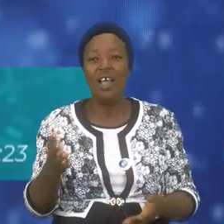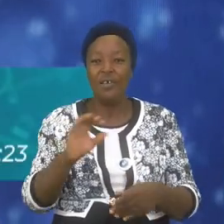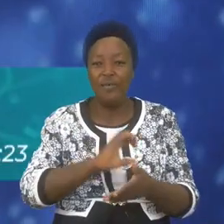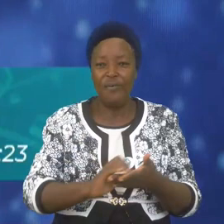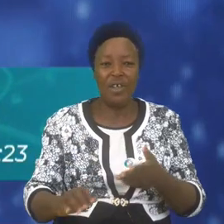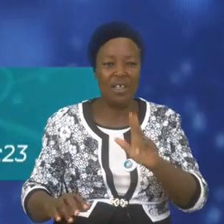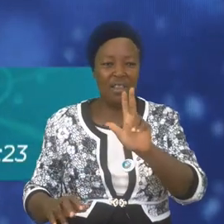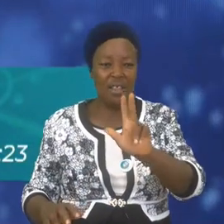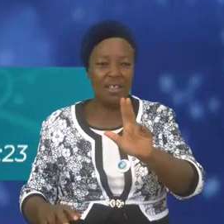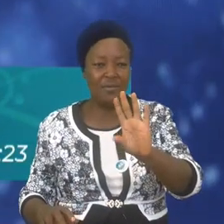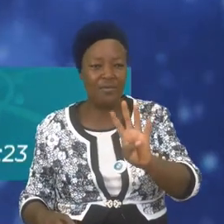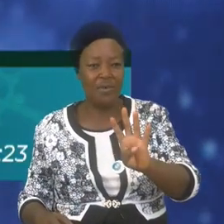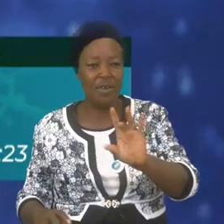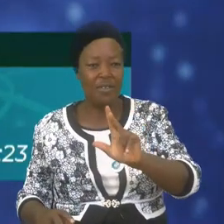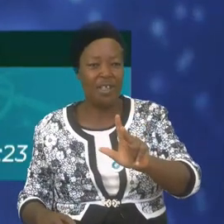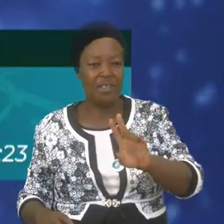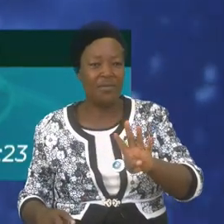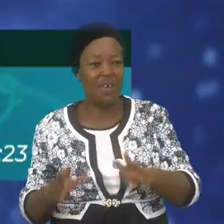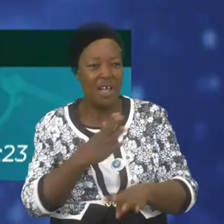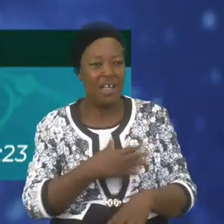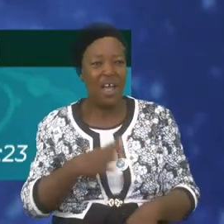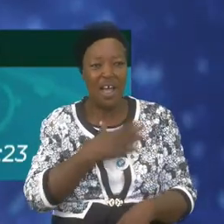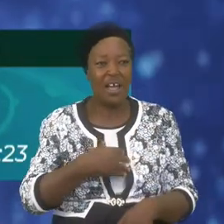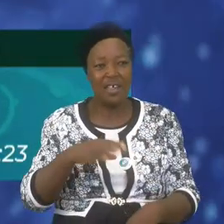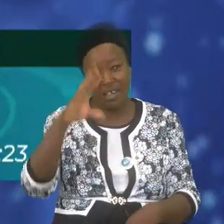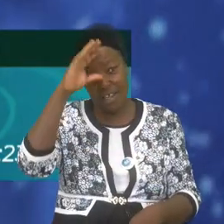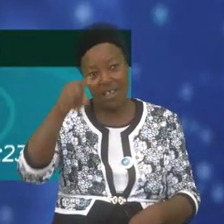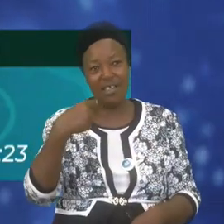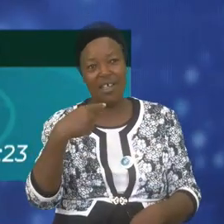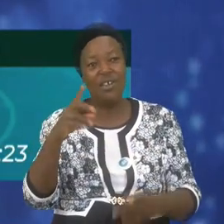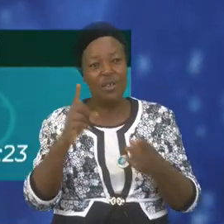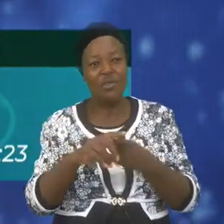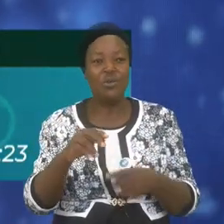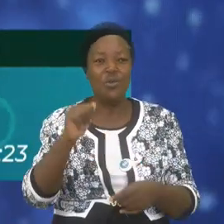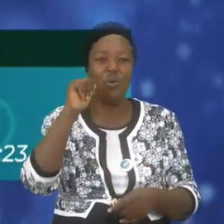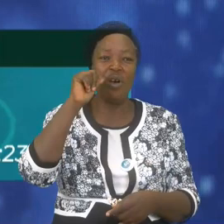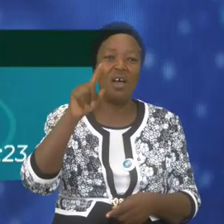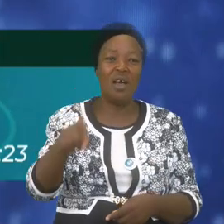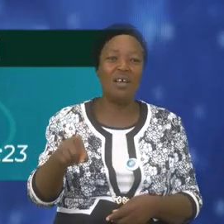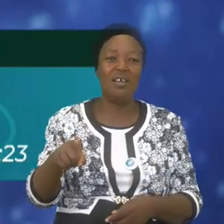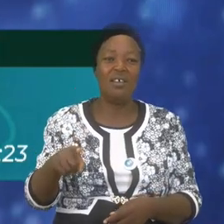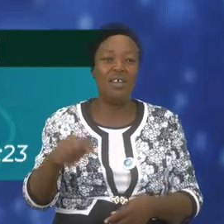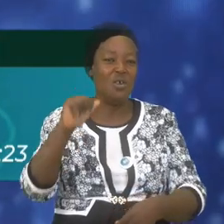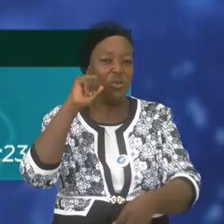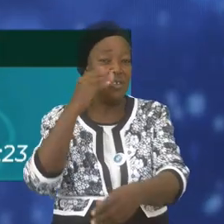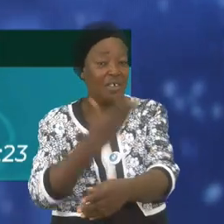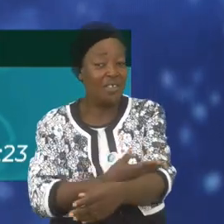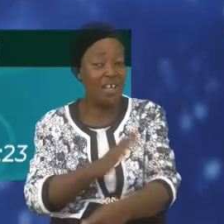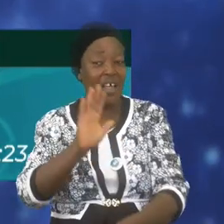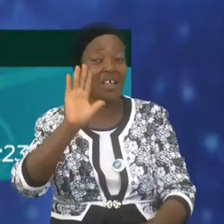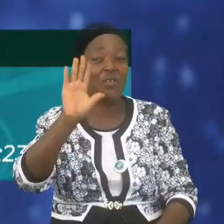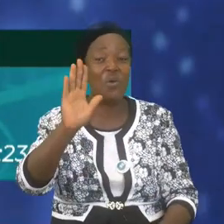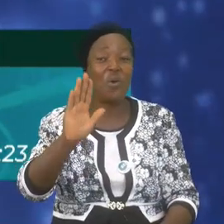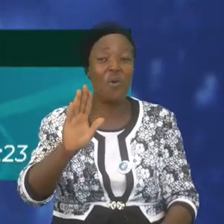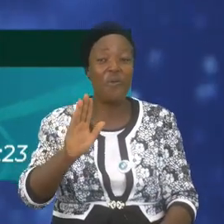her, daughter, thy faith has made thee whole. Go in peace and